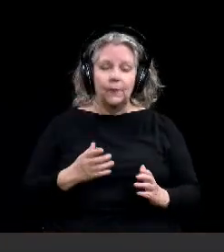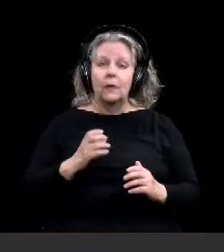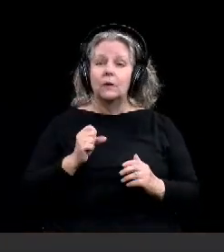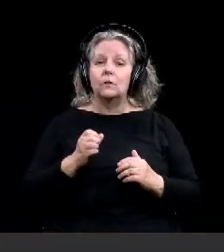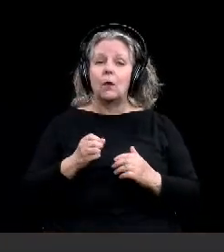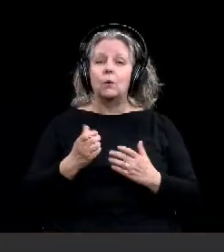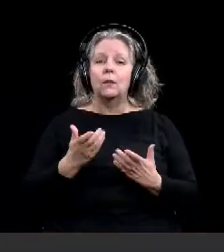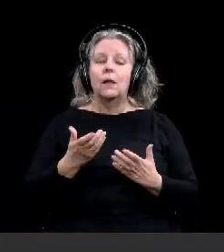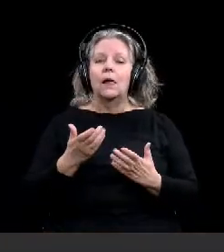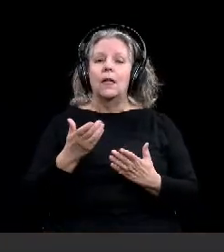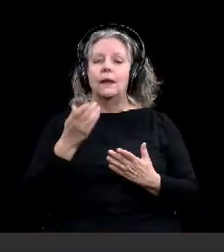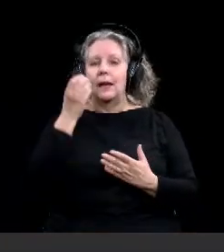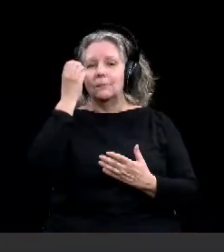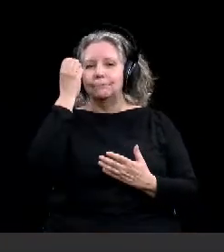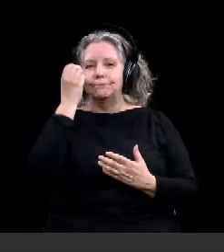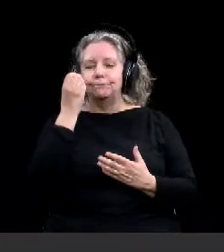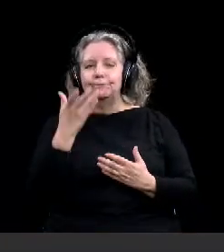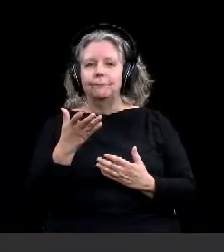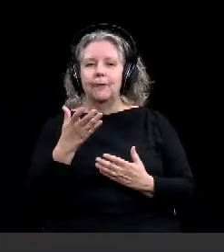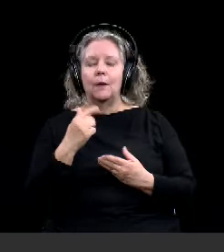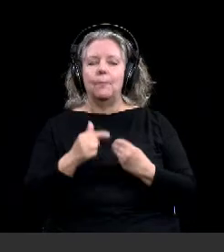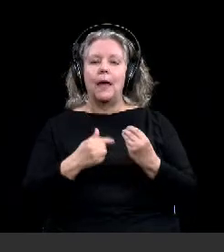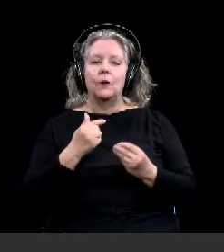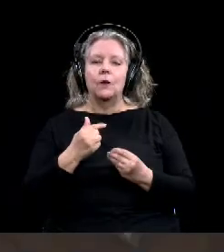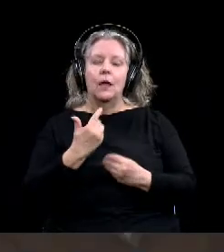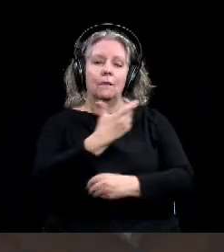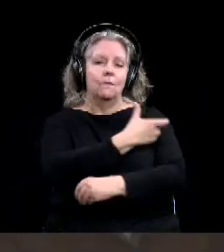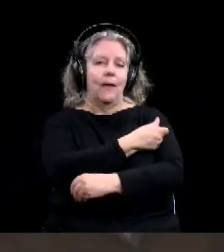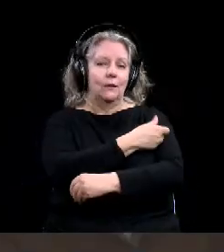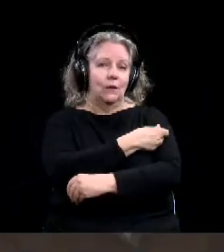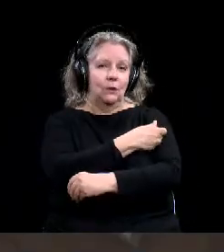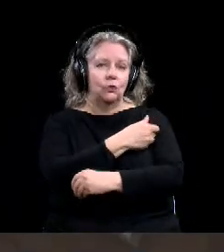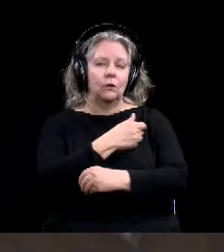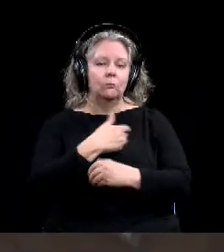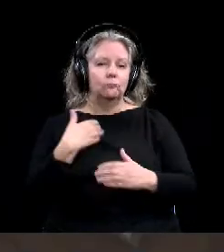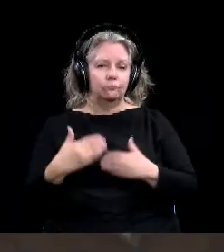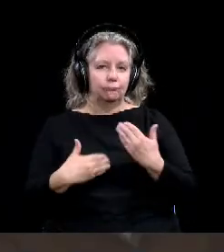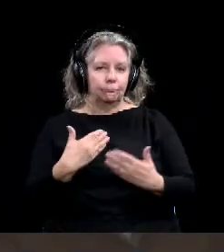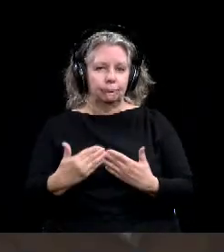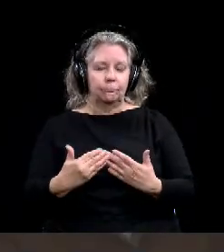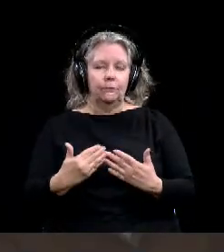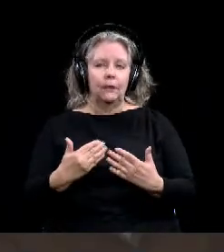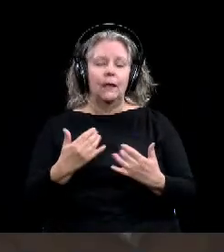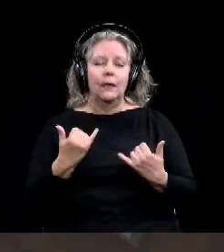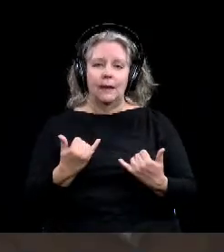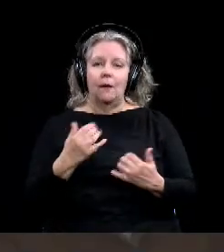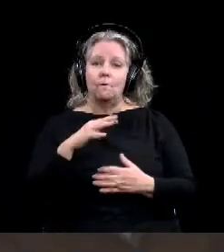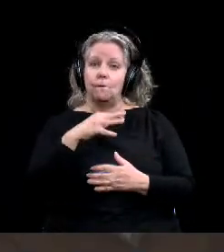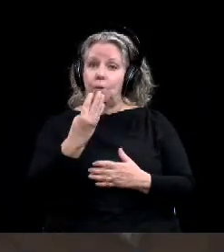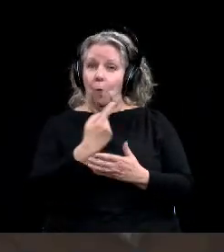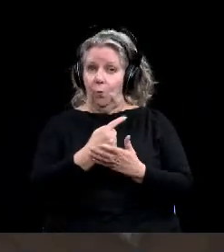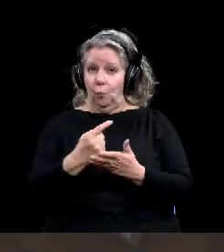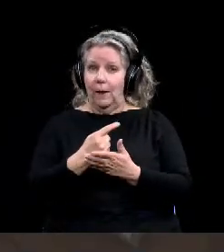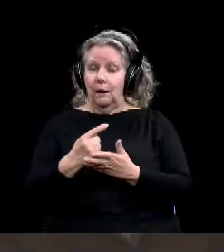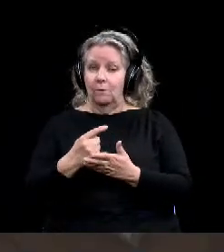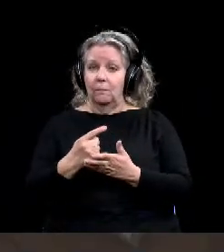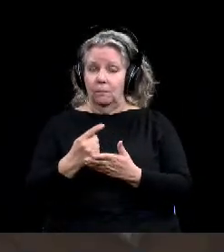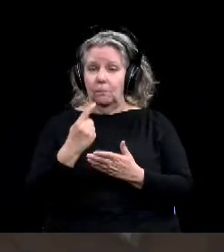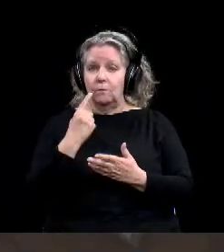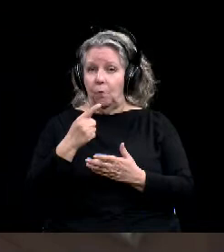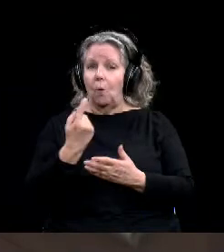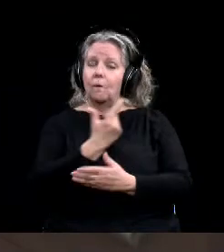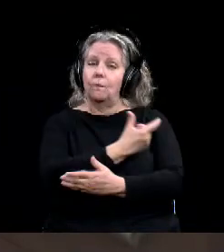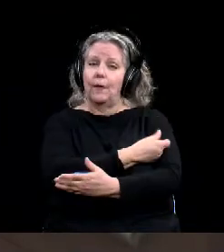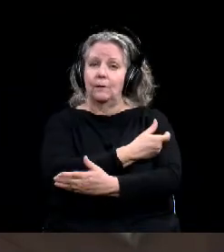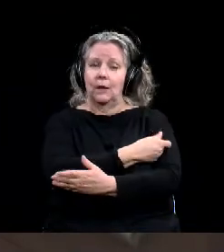We are in our 4th week of offering COVID-19 vaccinations as one of the state's hub sites. The Public